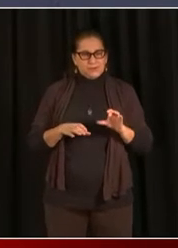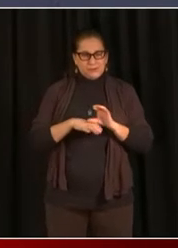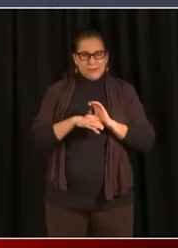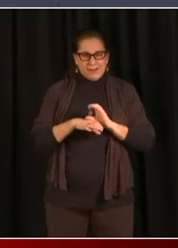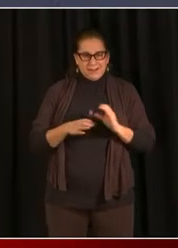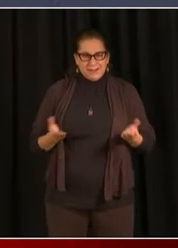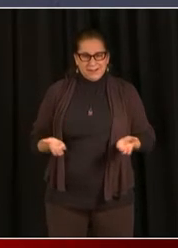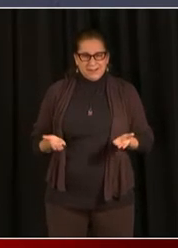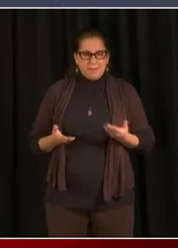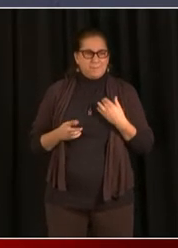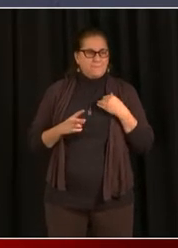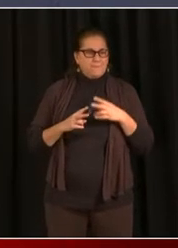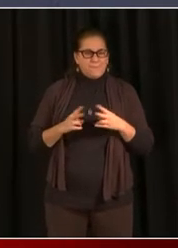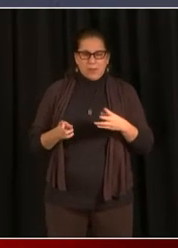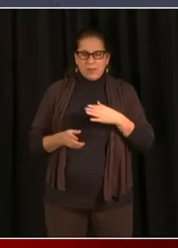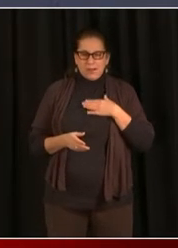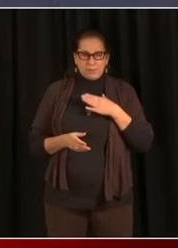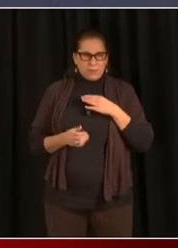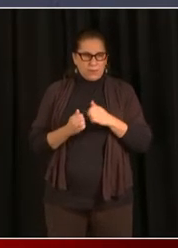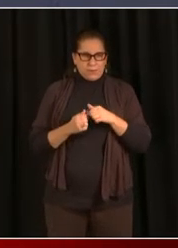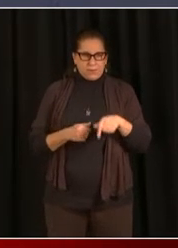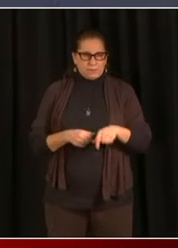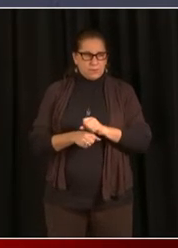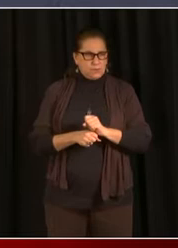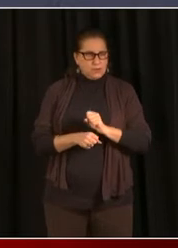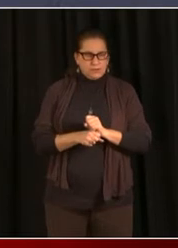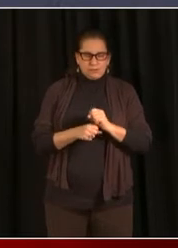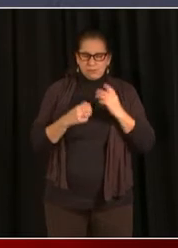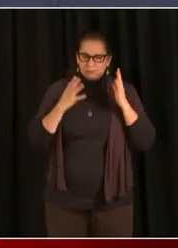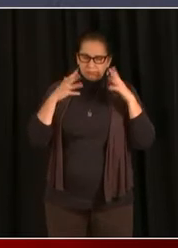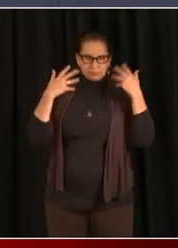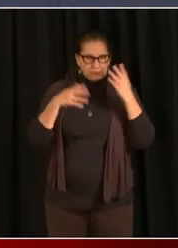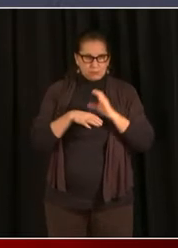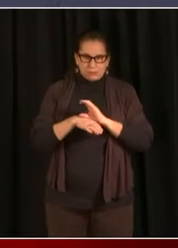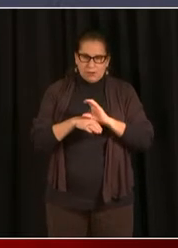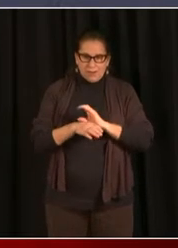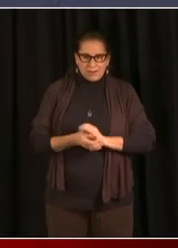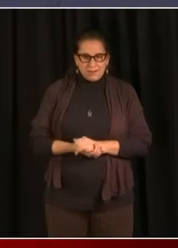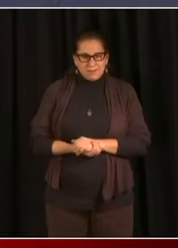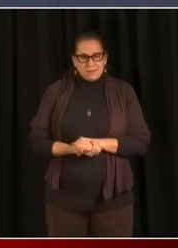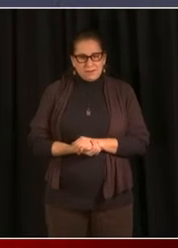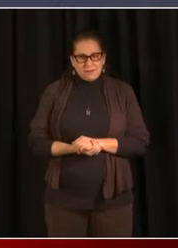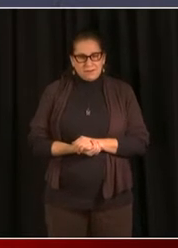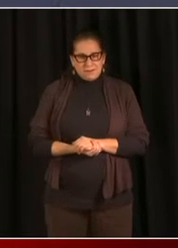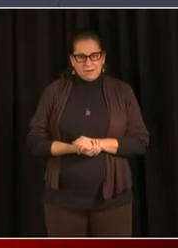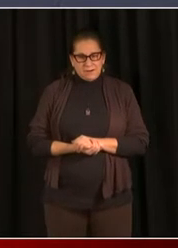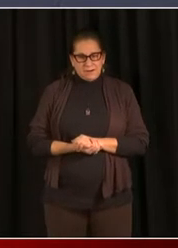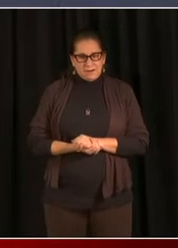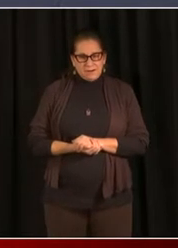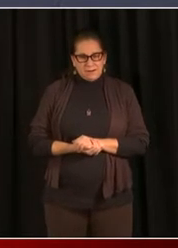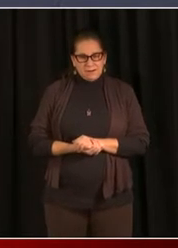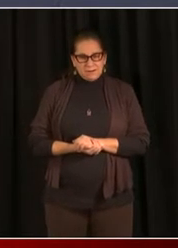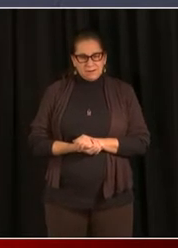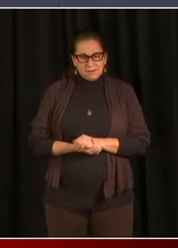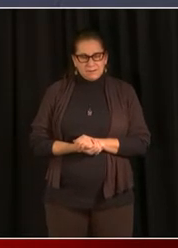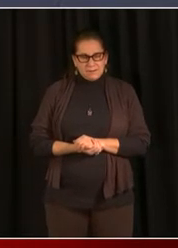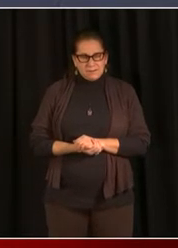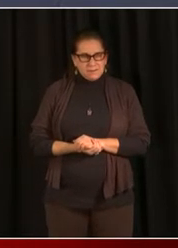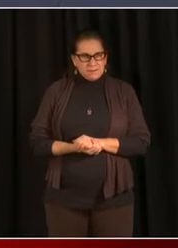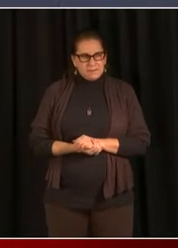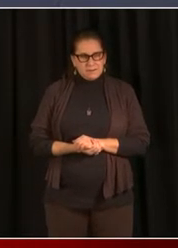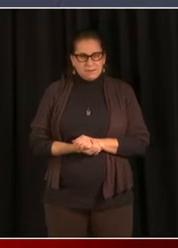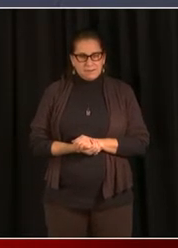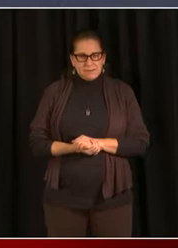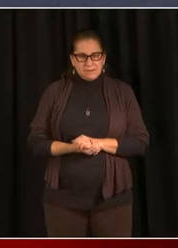we are very, very happy to be here. I want to finalize with something very good. This kind of